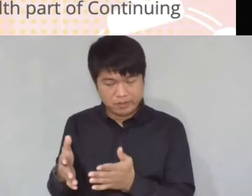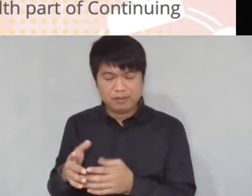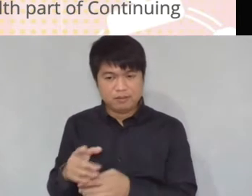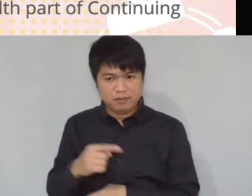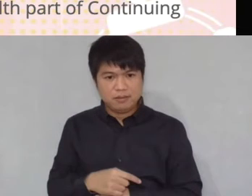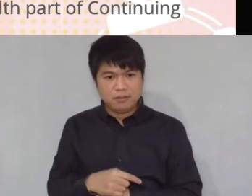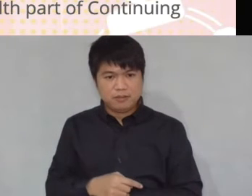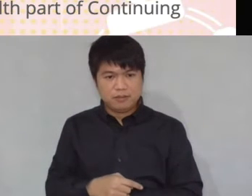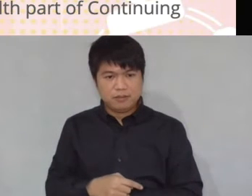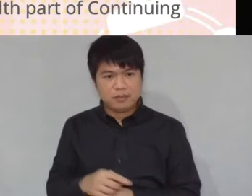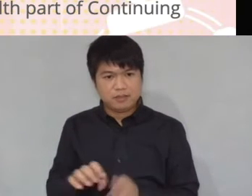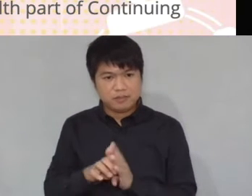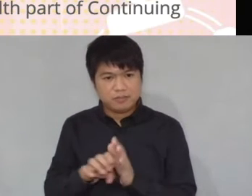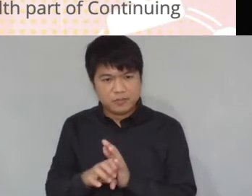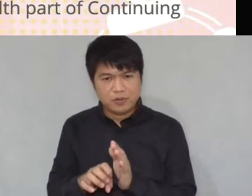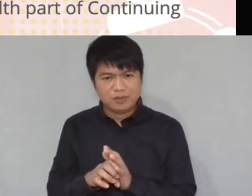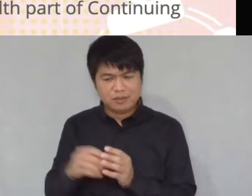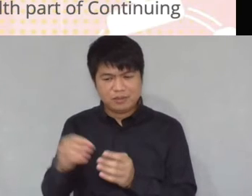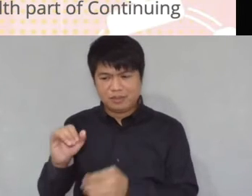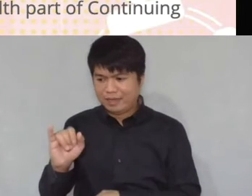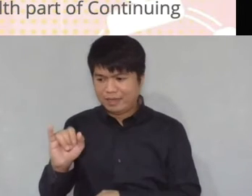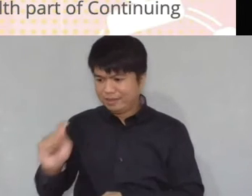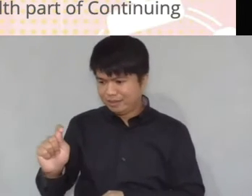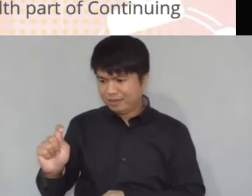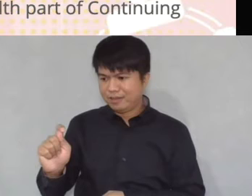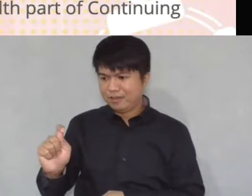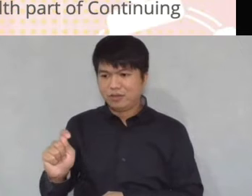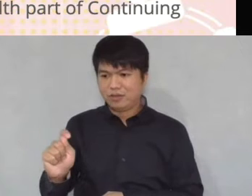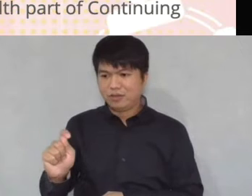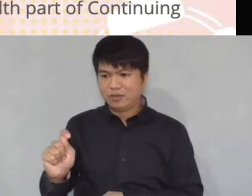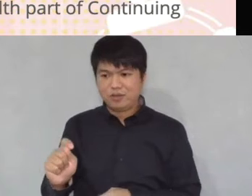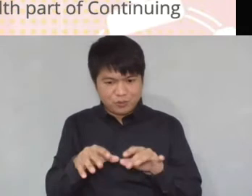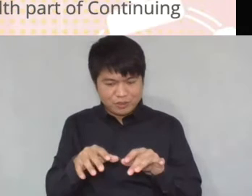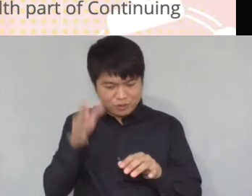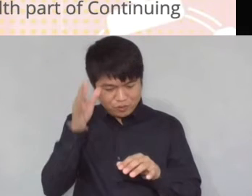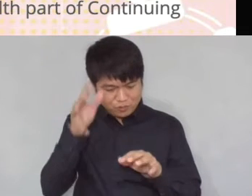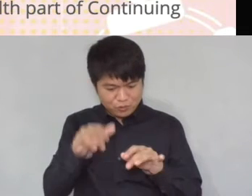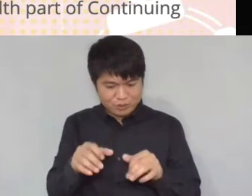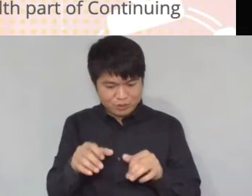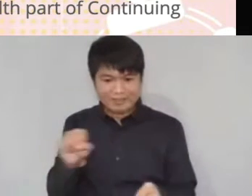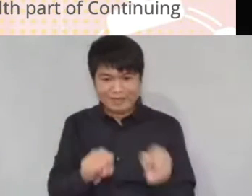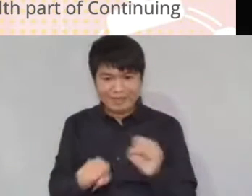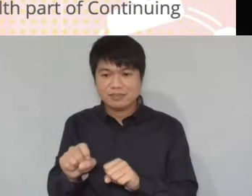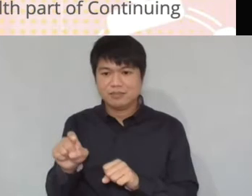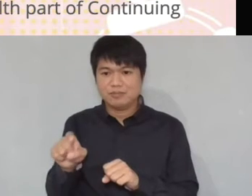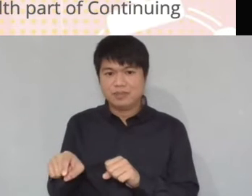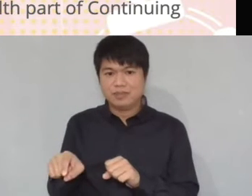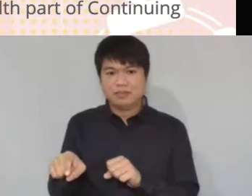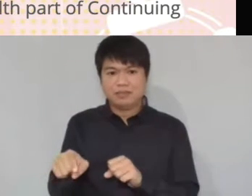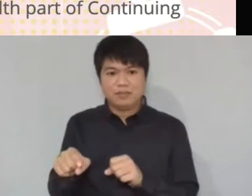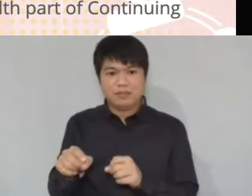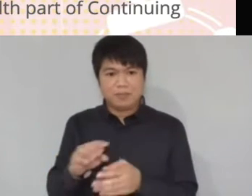allied disciplines like information technology, computer science, should be also eventually be part